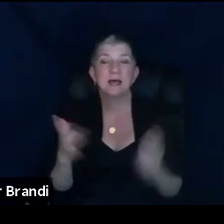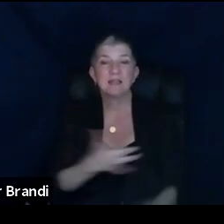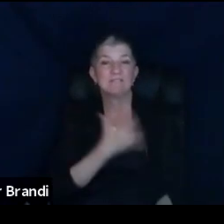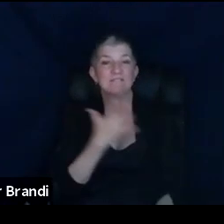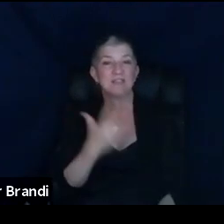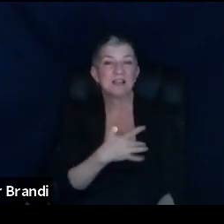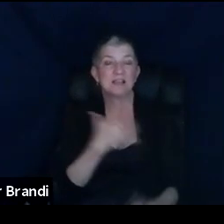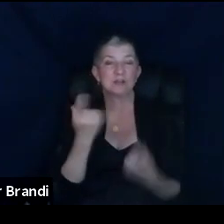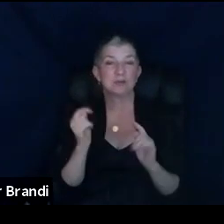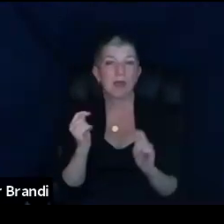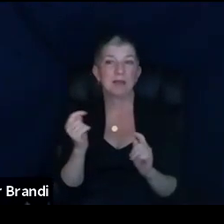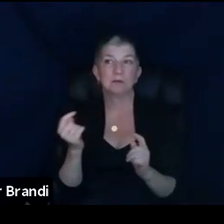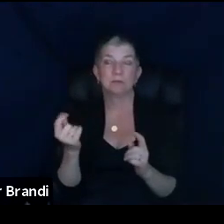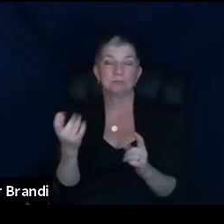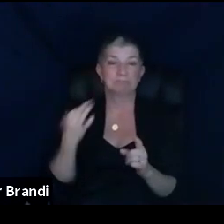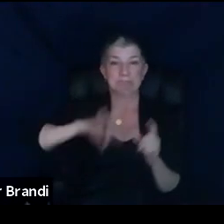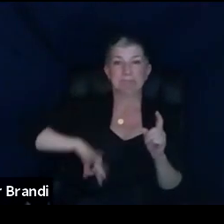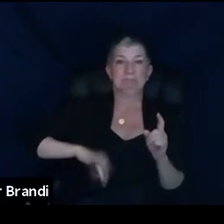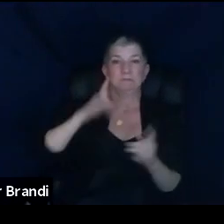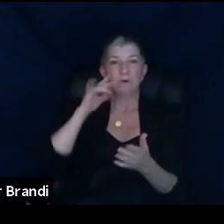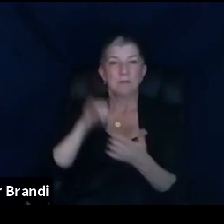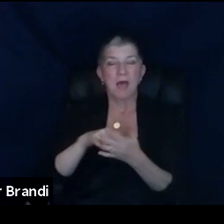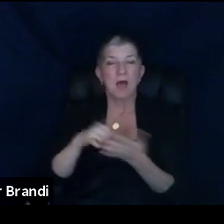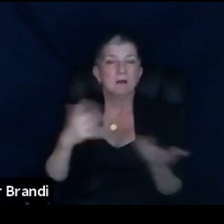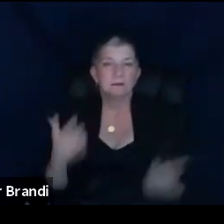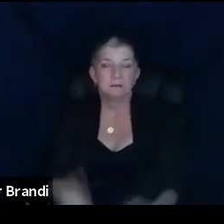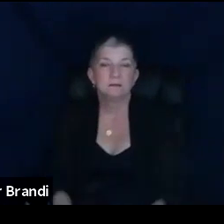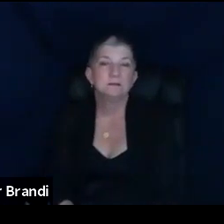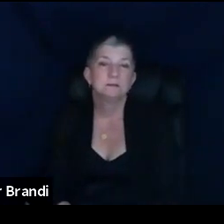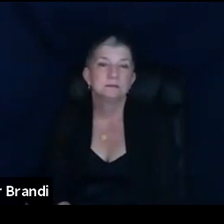trying to get out of the scene really is.